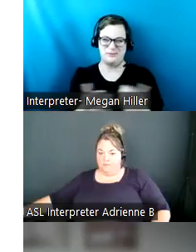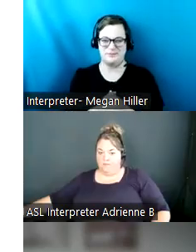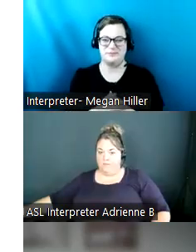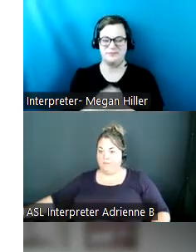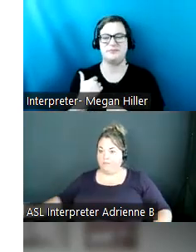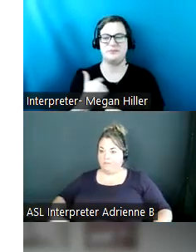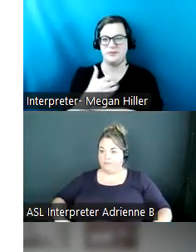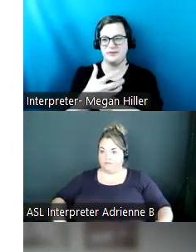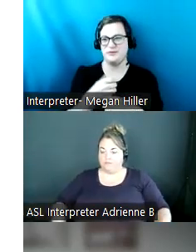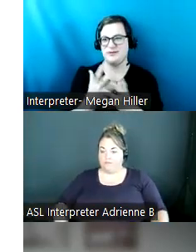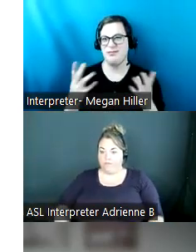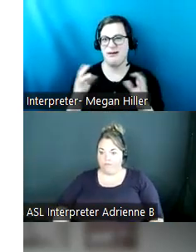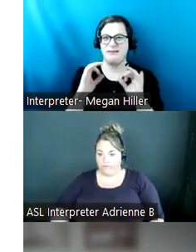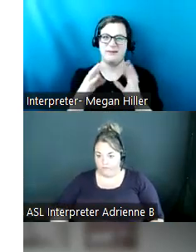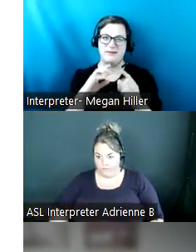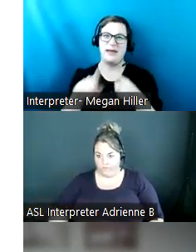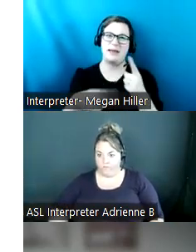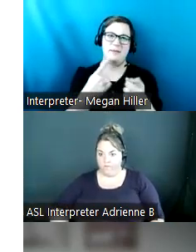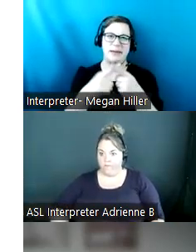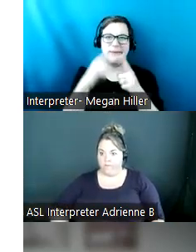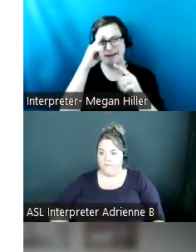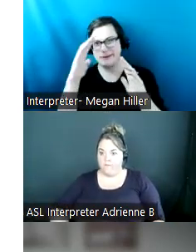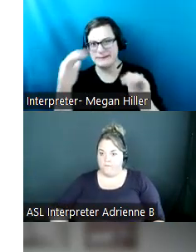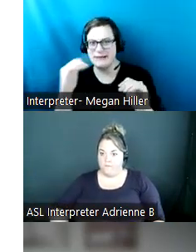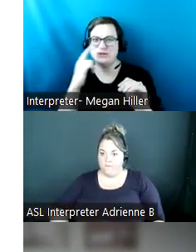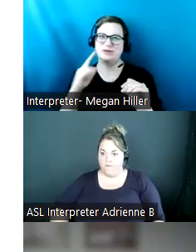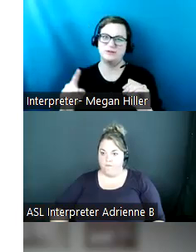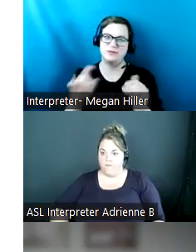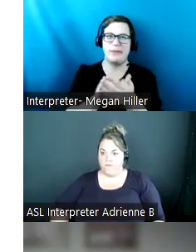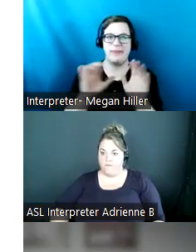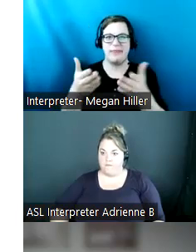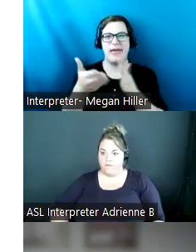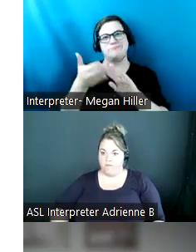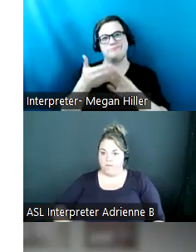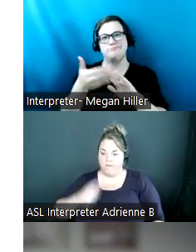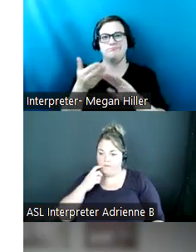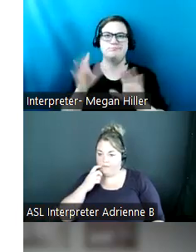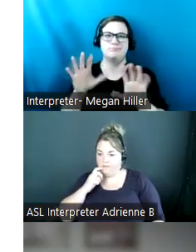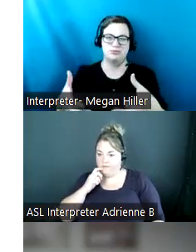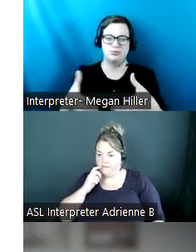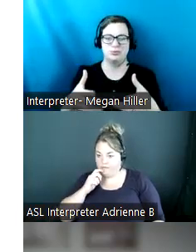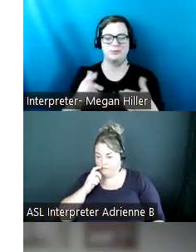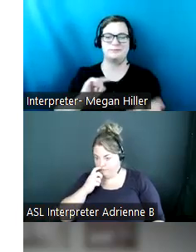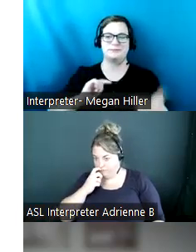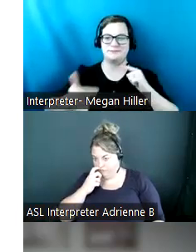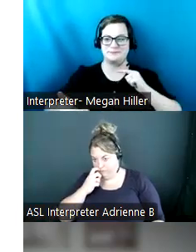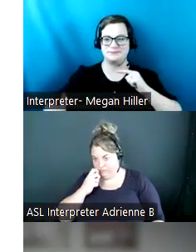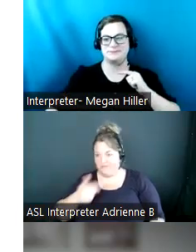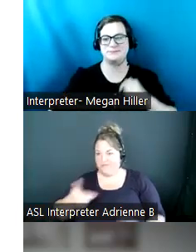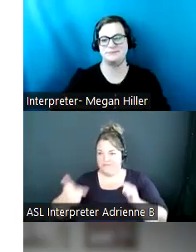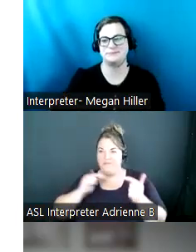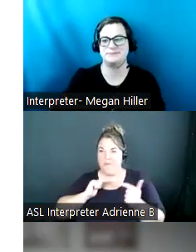received a lot of feedback about these expectations for the governing body. And one specific piece that I wanted to address